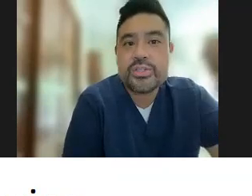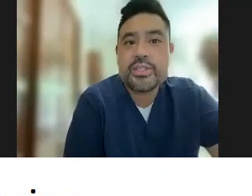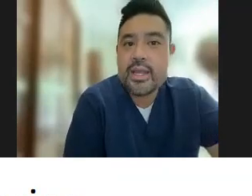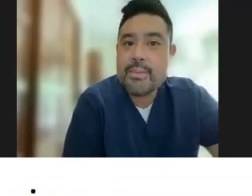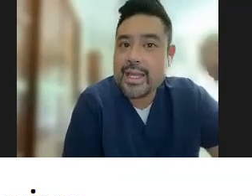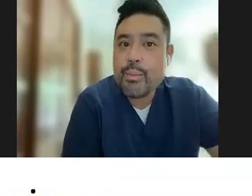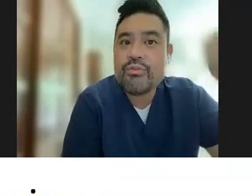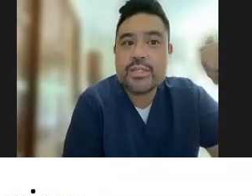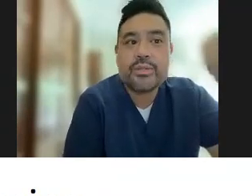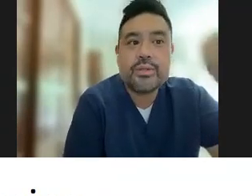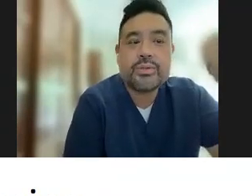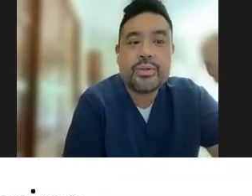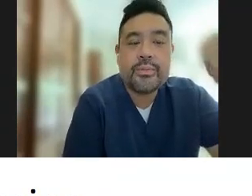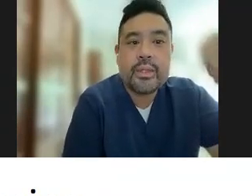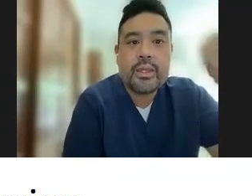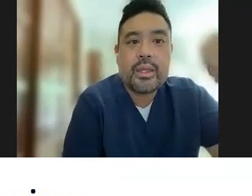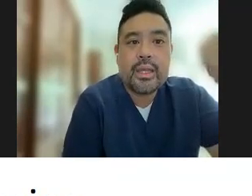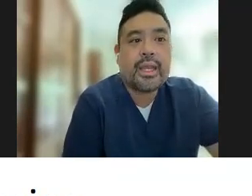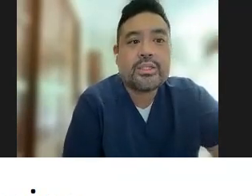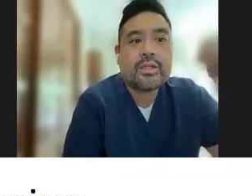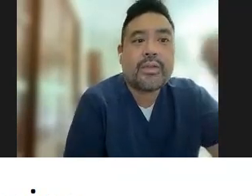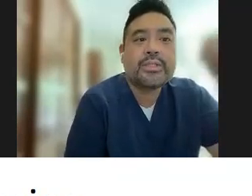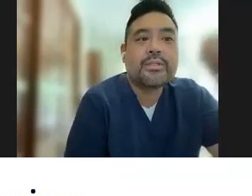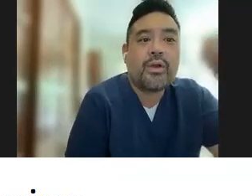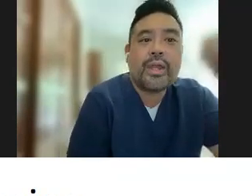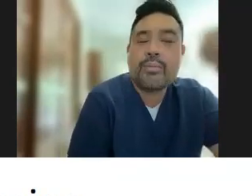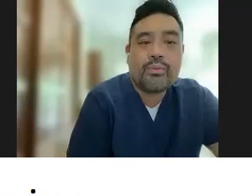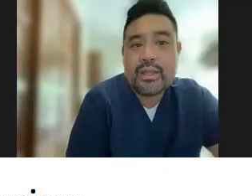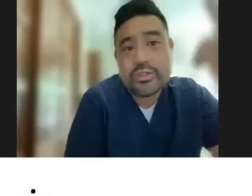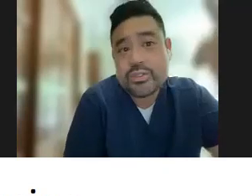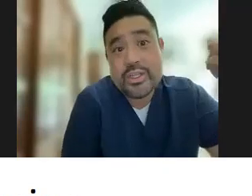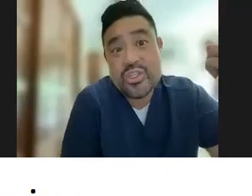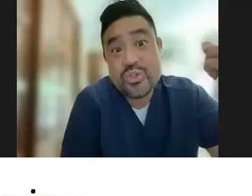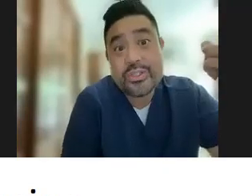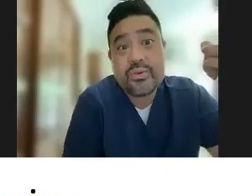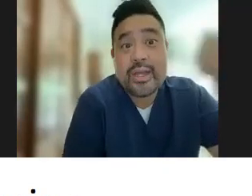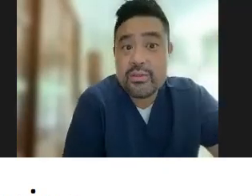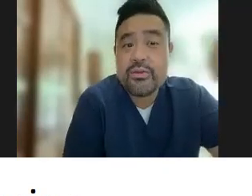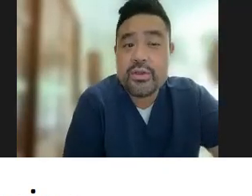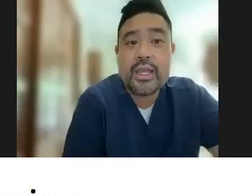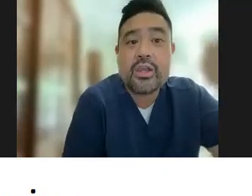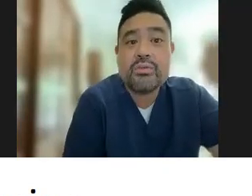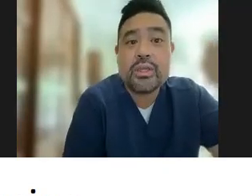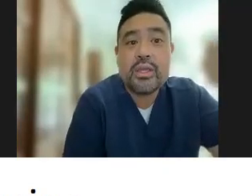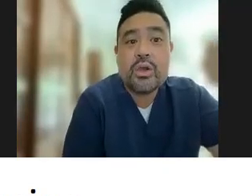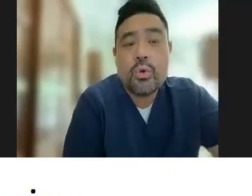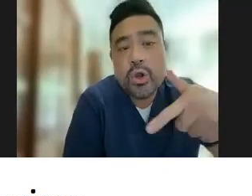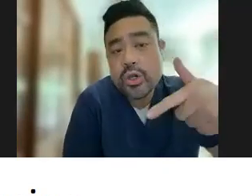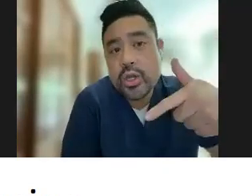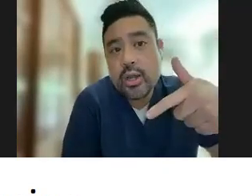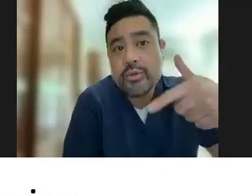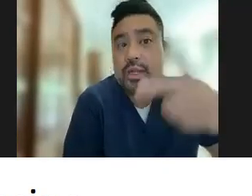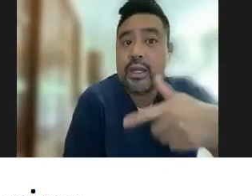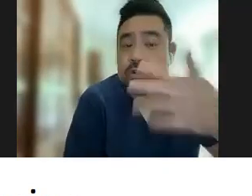the stars just aligned to make it happen faster than usual. And again, I talked about this already, but really there's only two choices right now. Either you're gonna get COVID